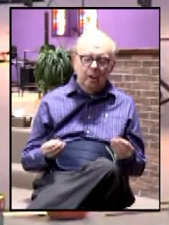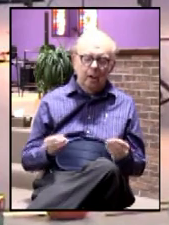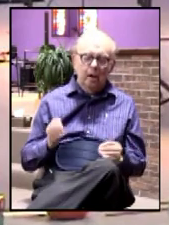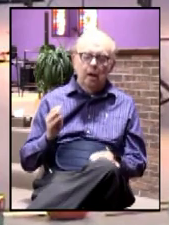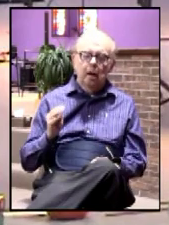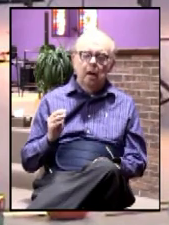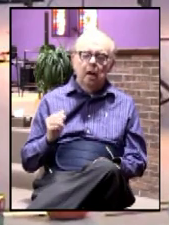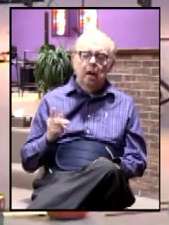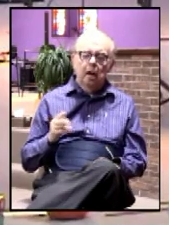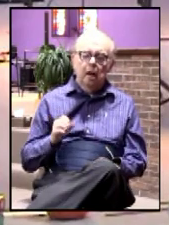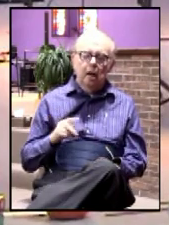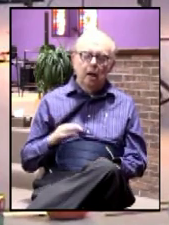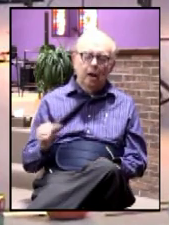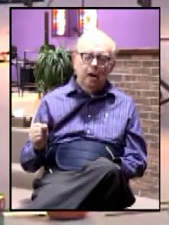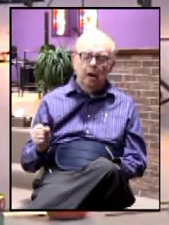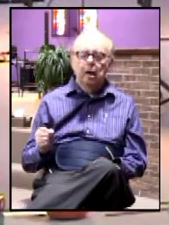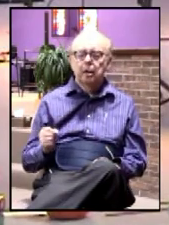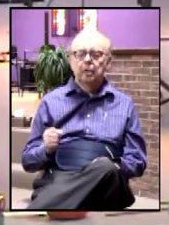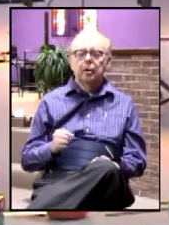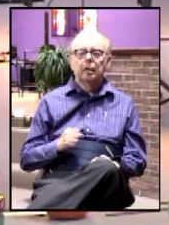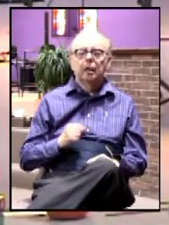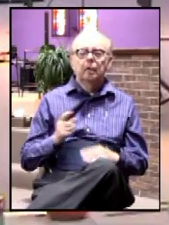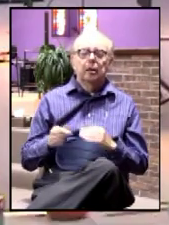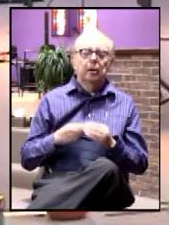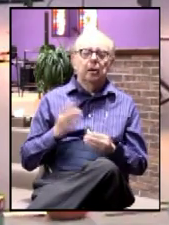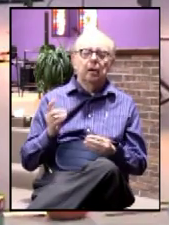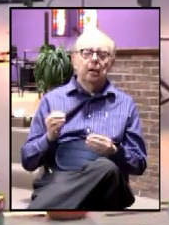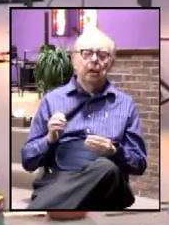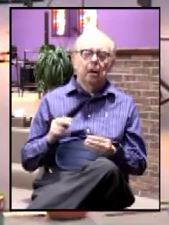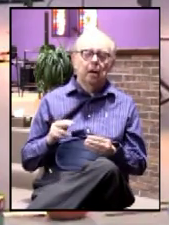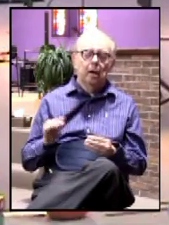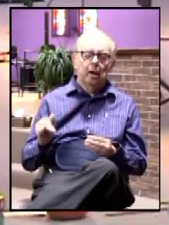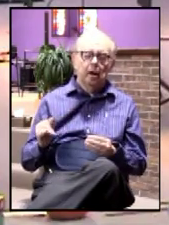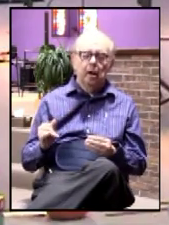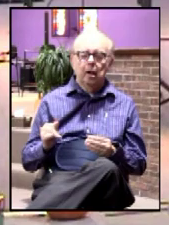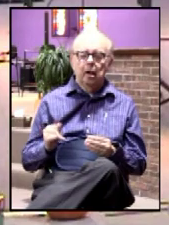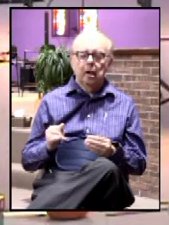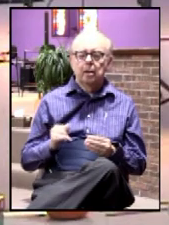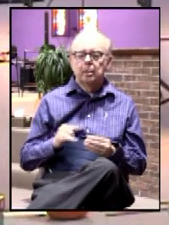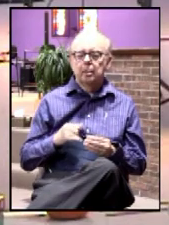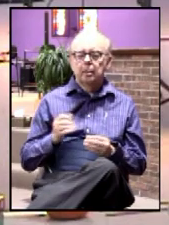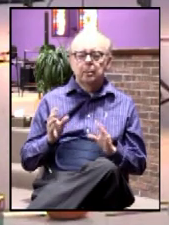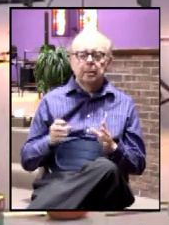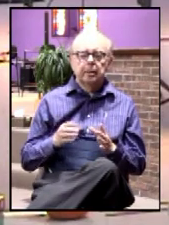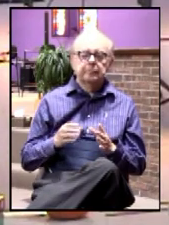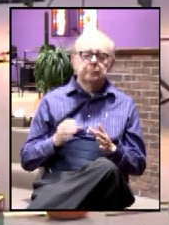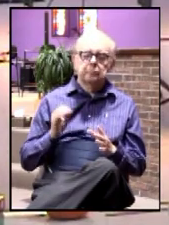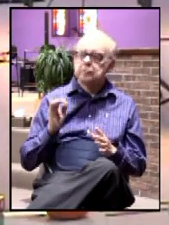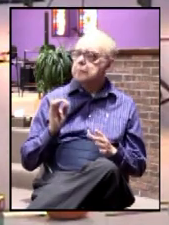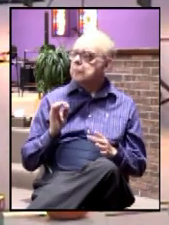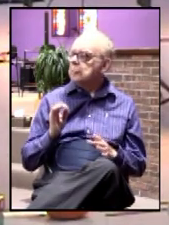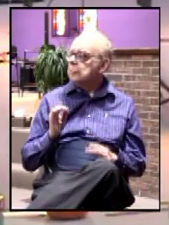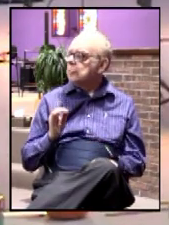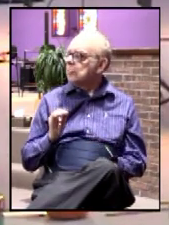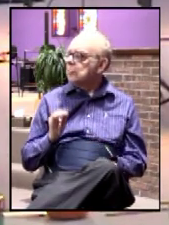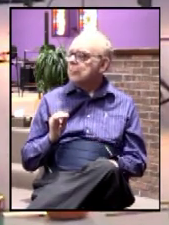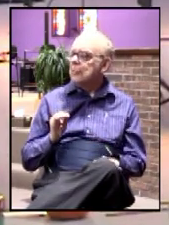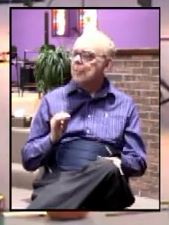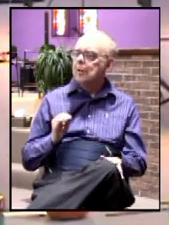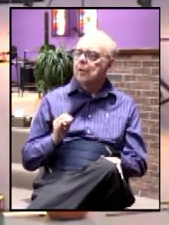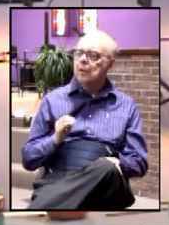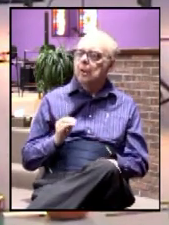Marvel's stuff. They also own all of Disney stuff. They also own another one. And they're doing, who